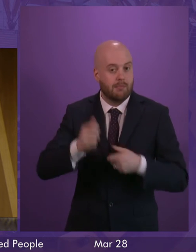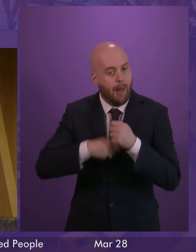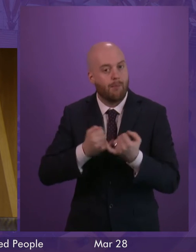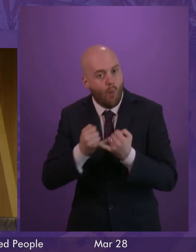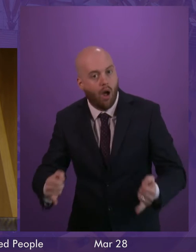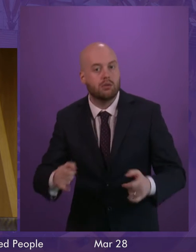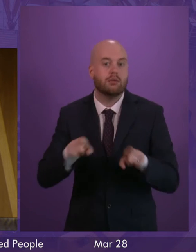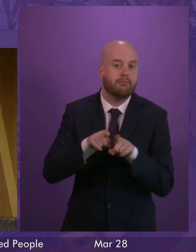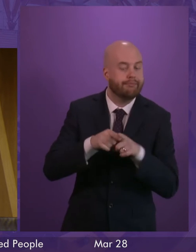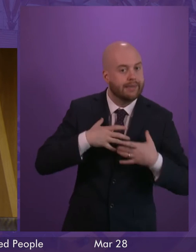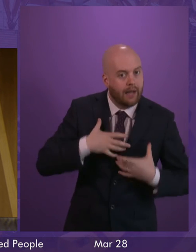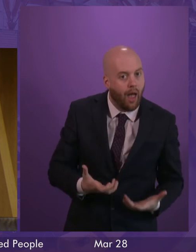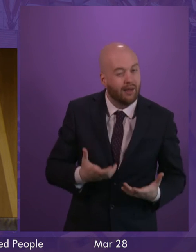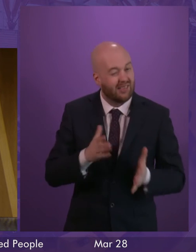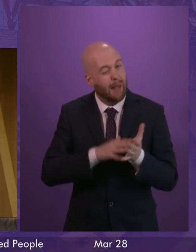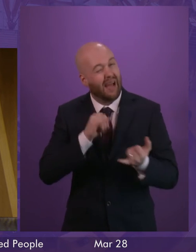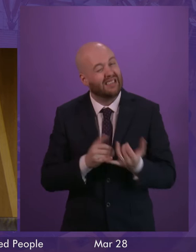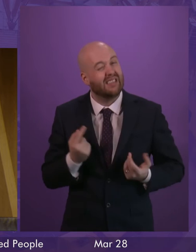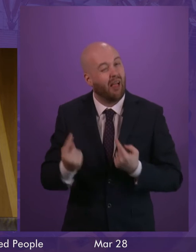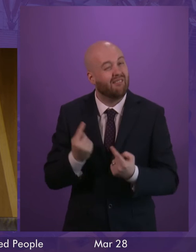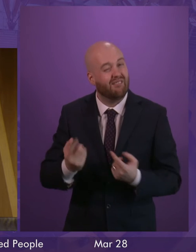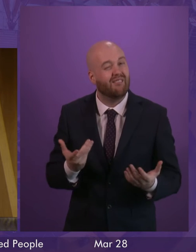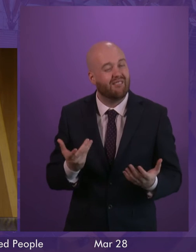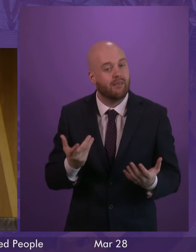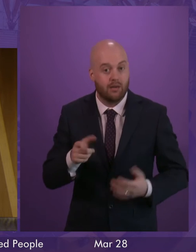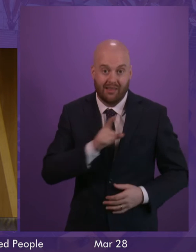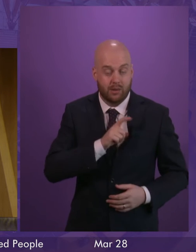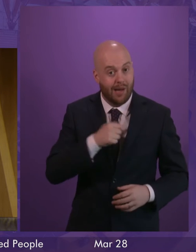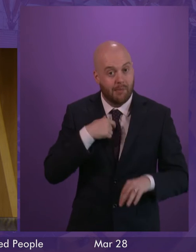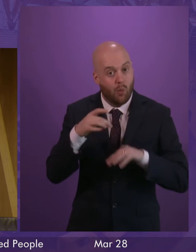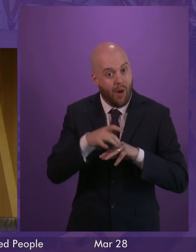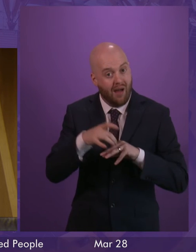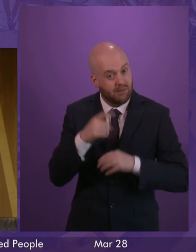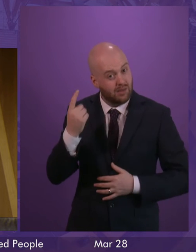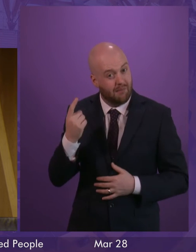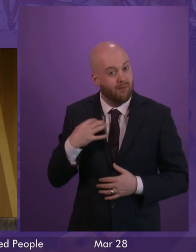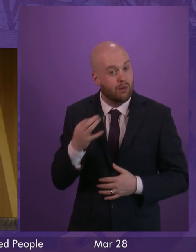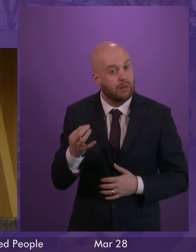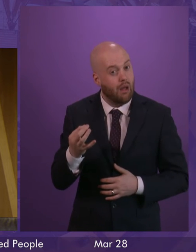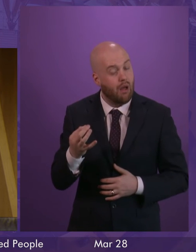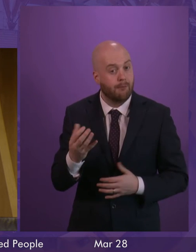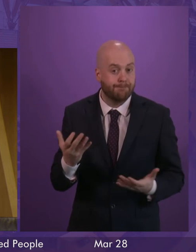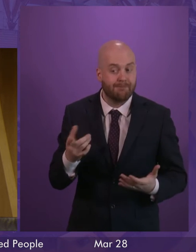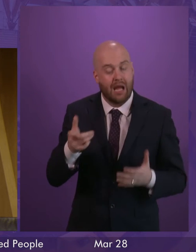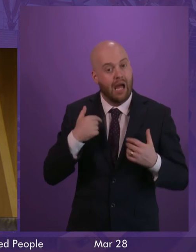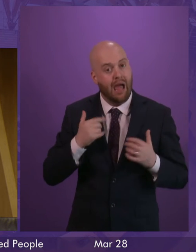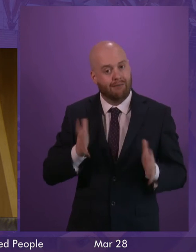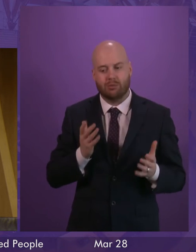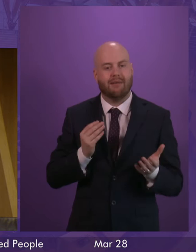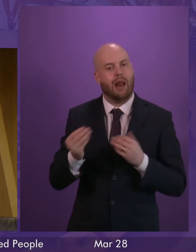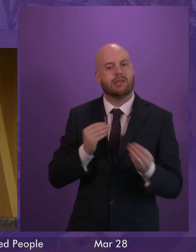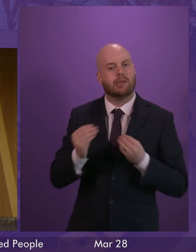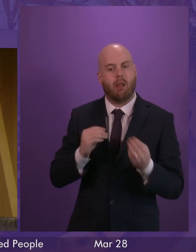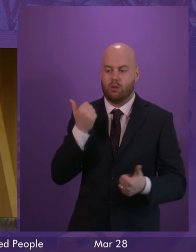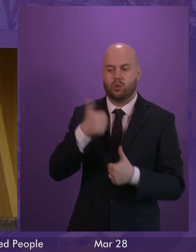in particular making it an issue. And this is part of the reason why Stacey's a volunteer has to be so flexible. We have to be flexible with Stacey in the office